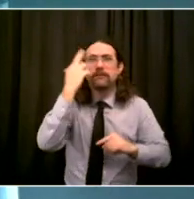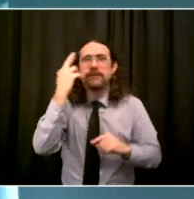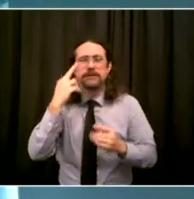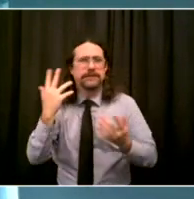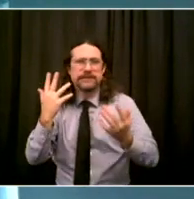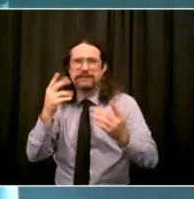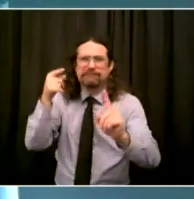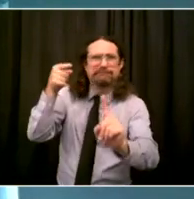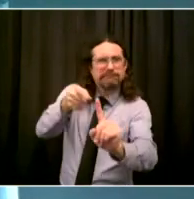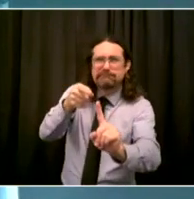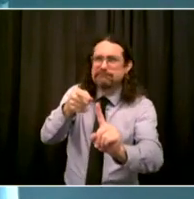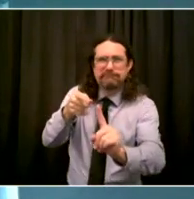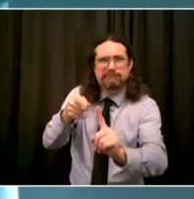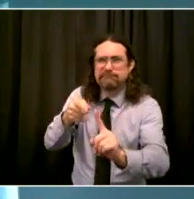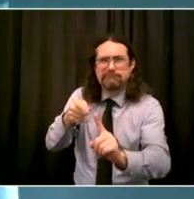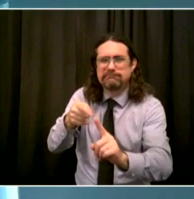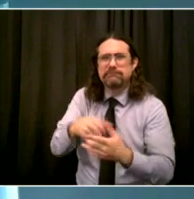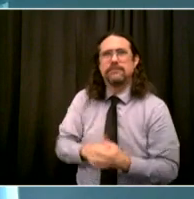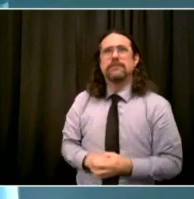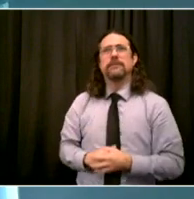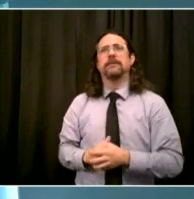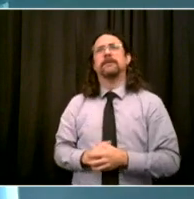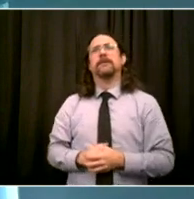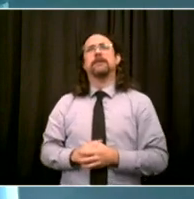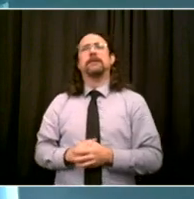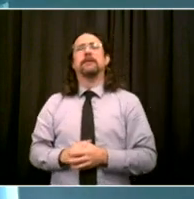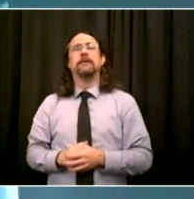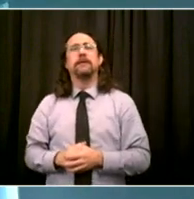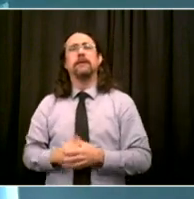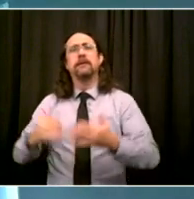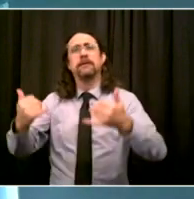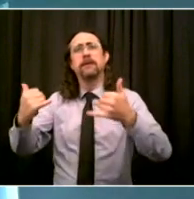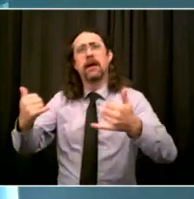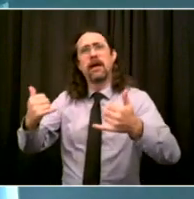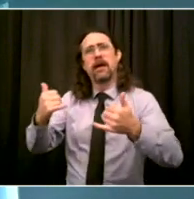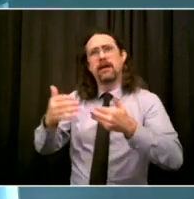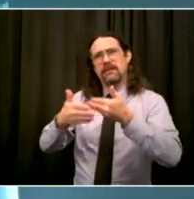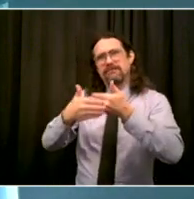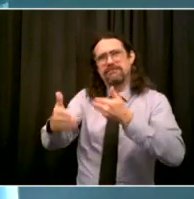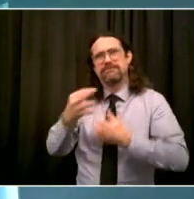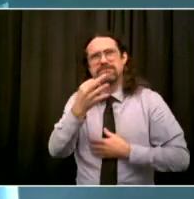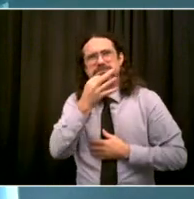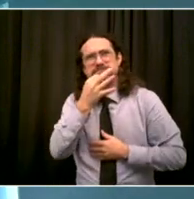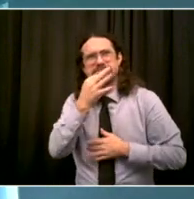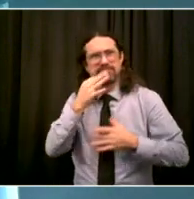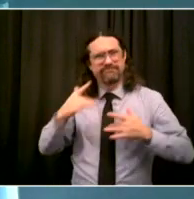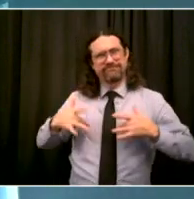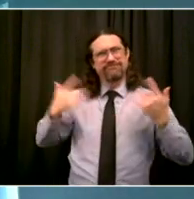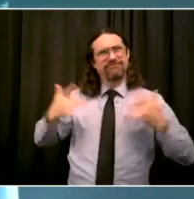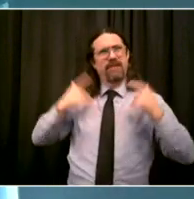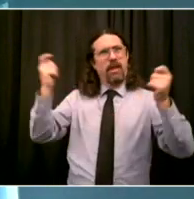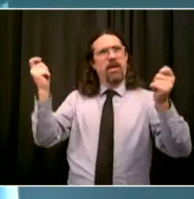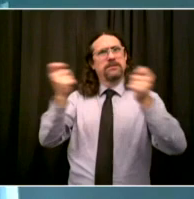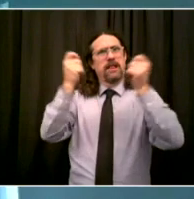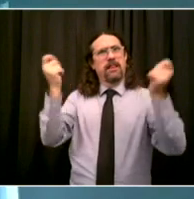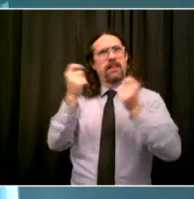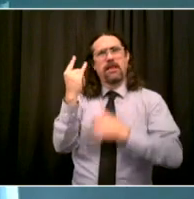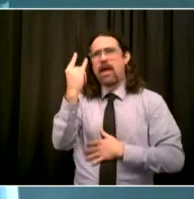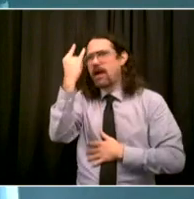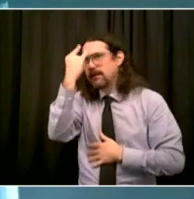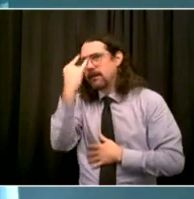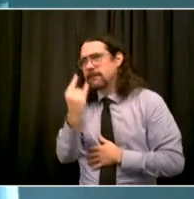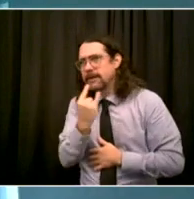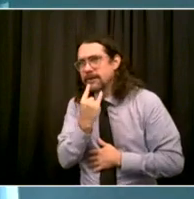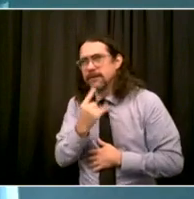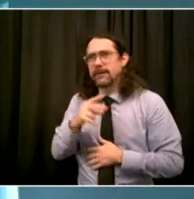New Year, it's going to be absolutely critical. And again, this is a trend that you're seeing everywhere else in the world. And I just want to flag major cities in